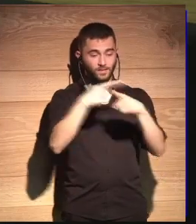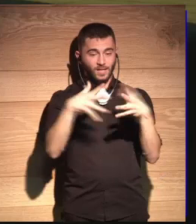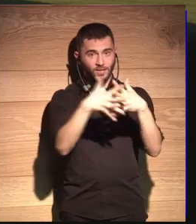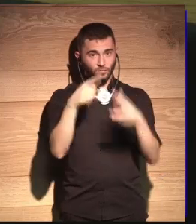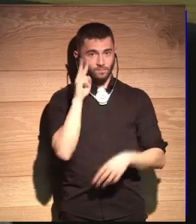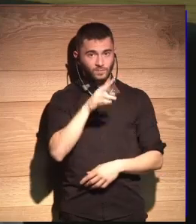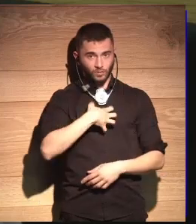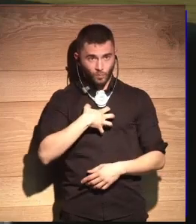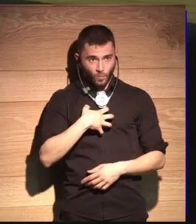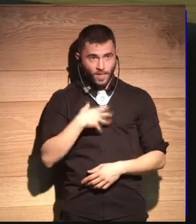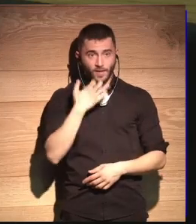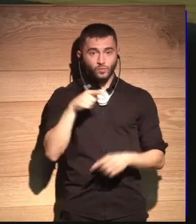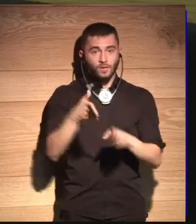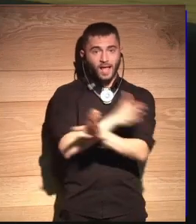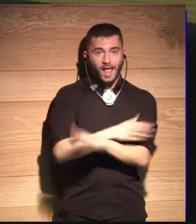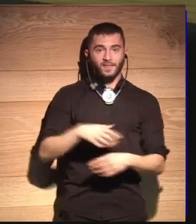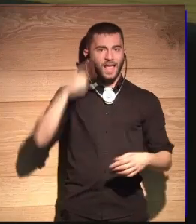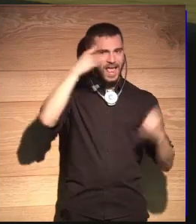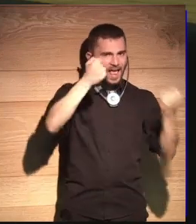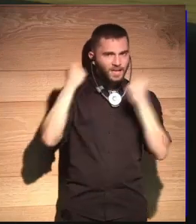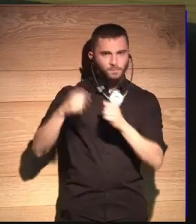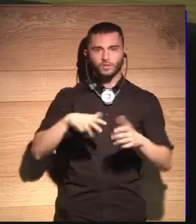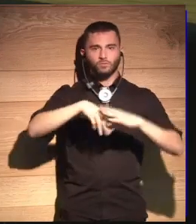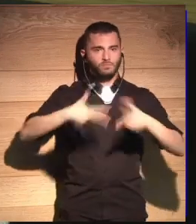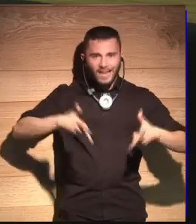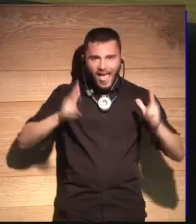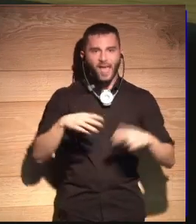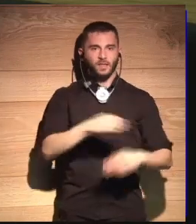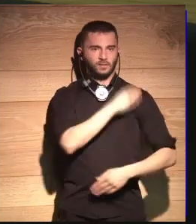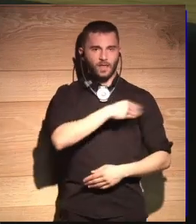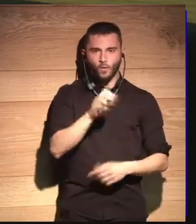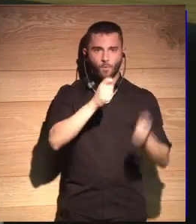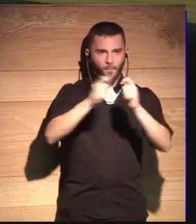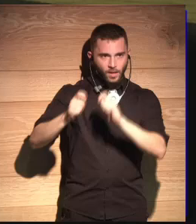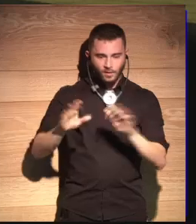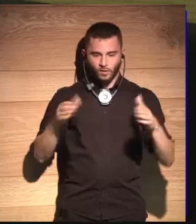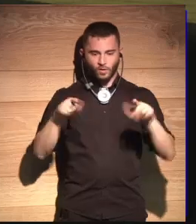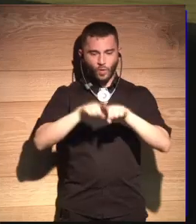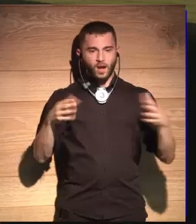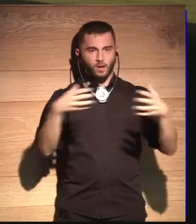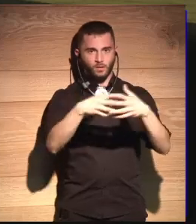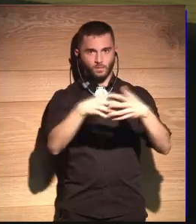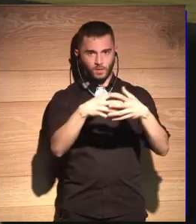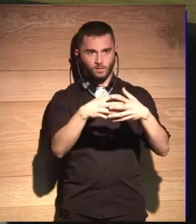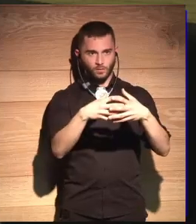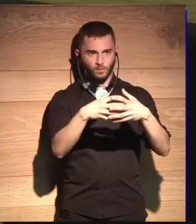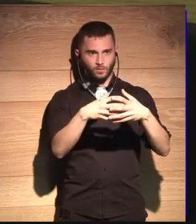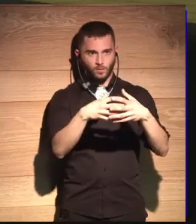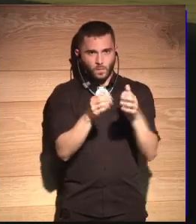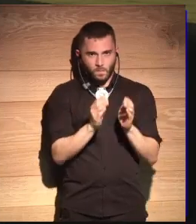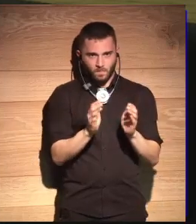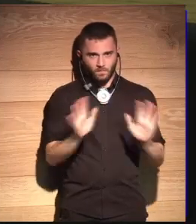are different, without visibilizing the structural differences? You were talking about